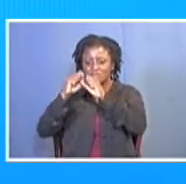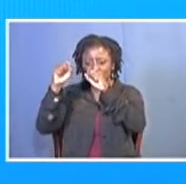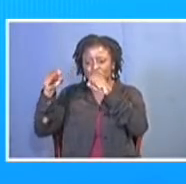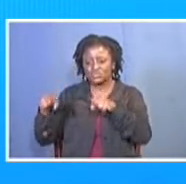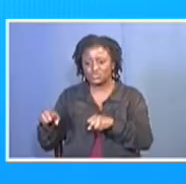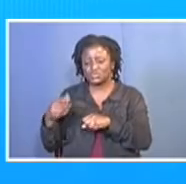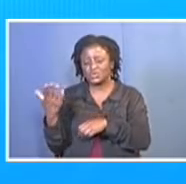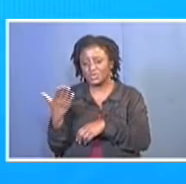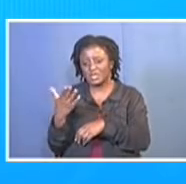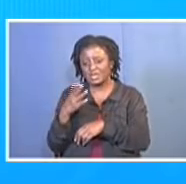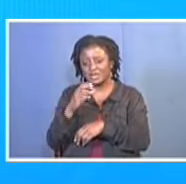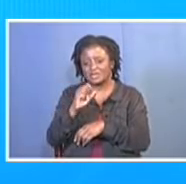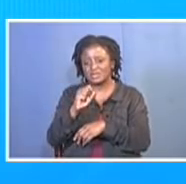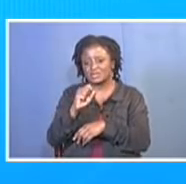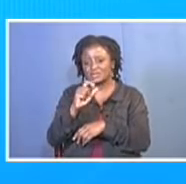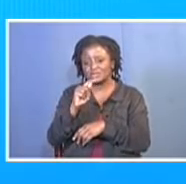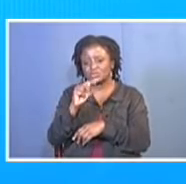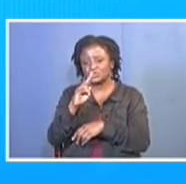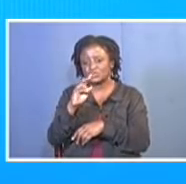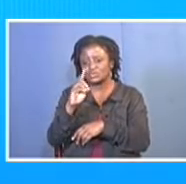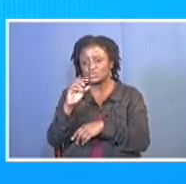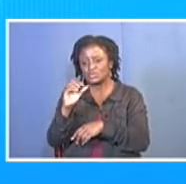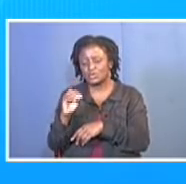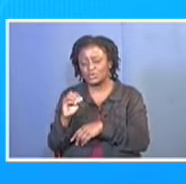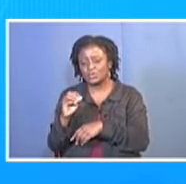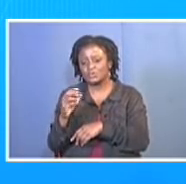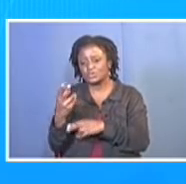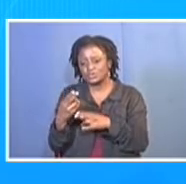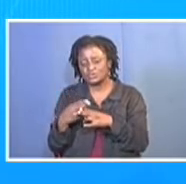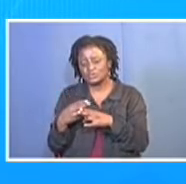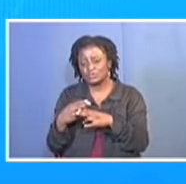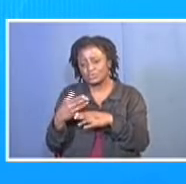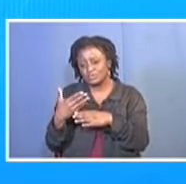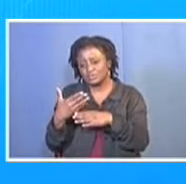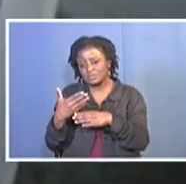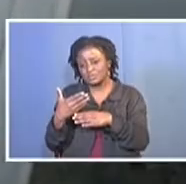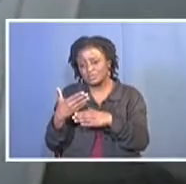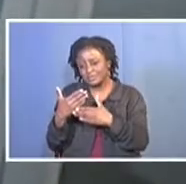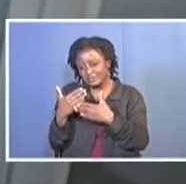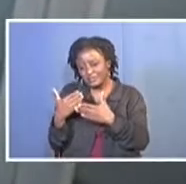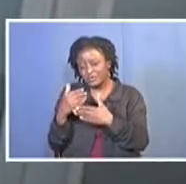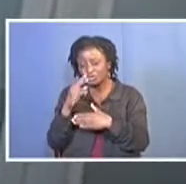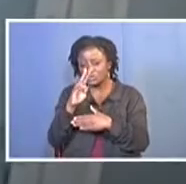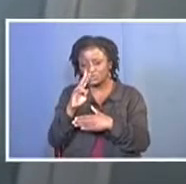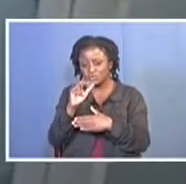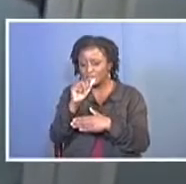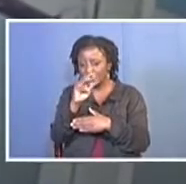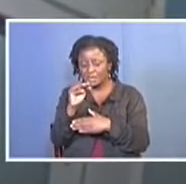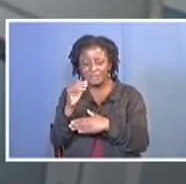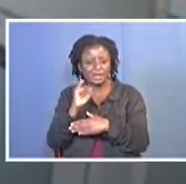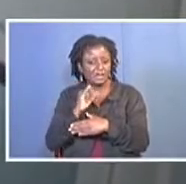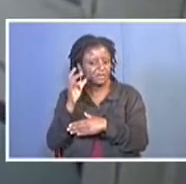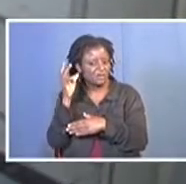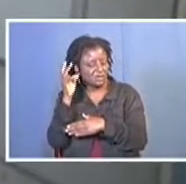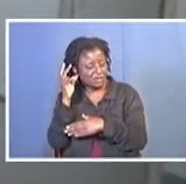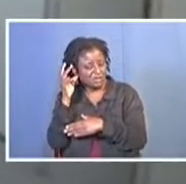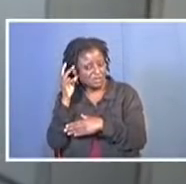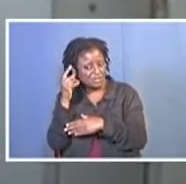Shortly before 2 o'clock this morning, I heard this glass break like, and